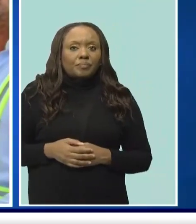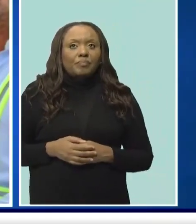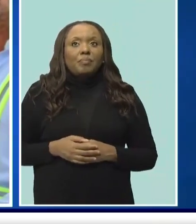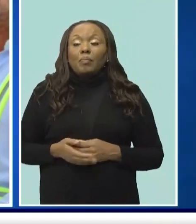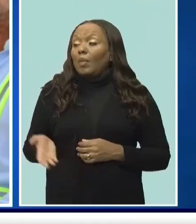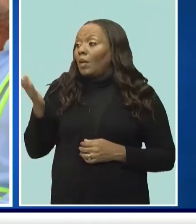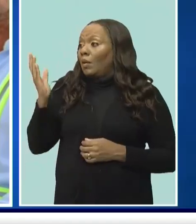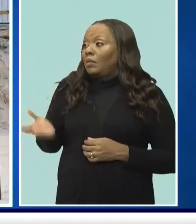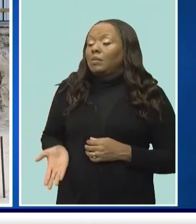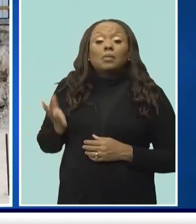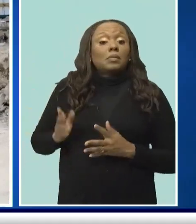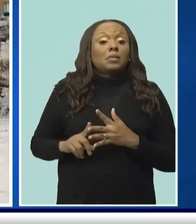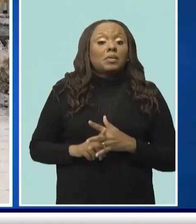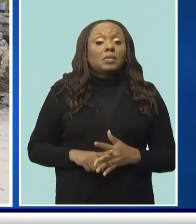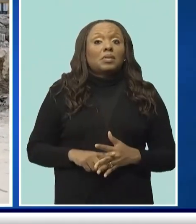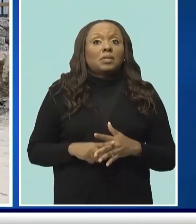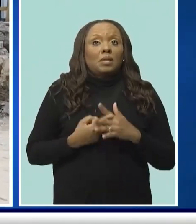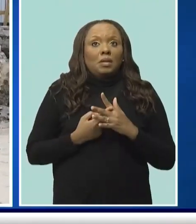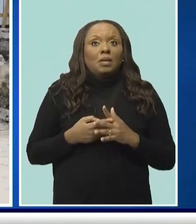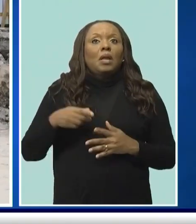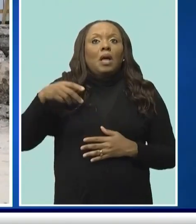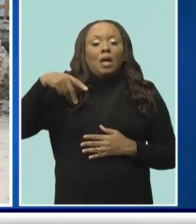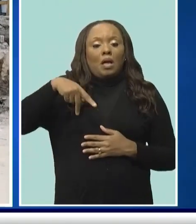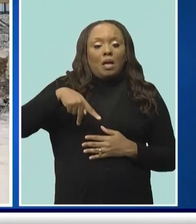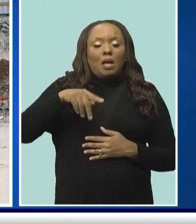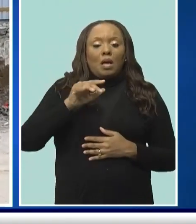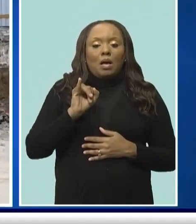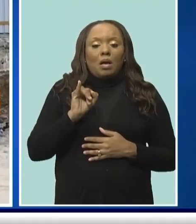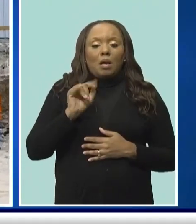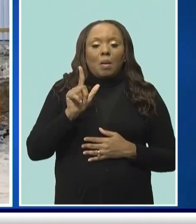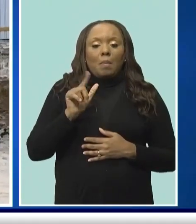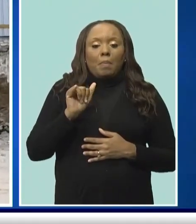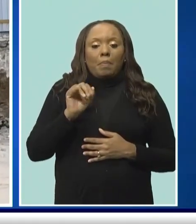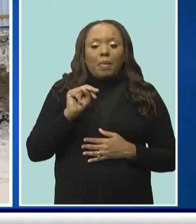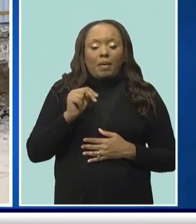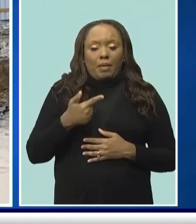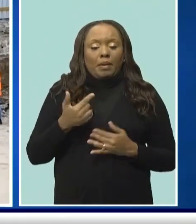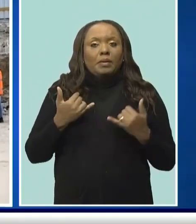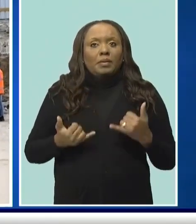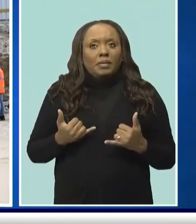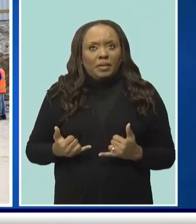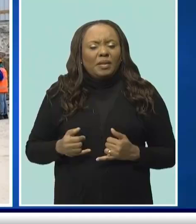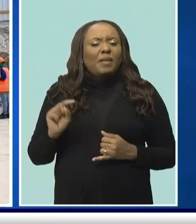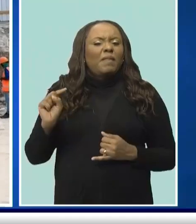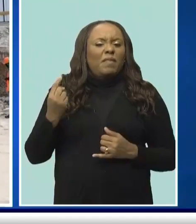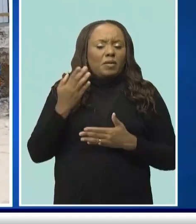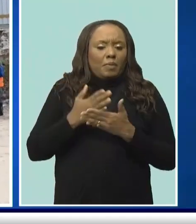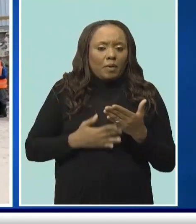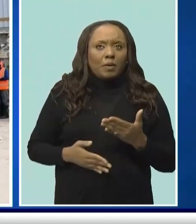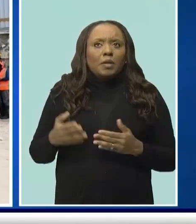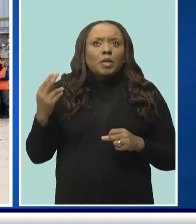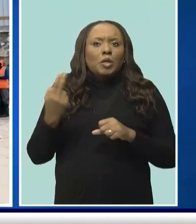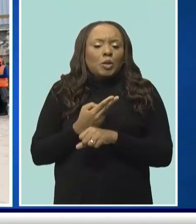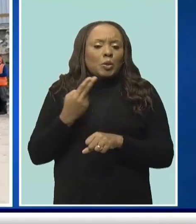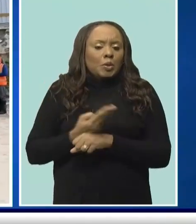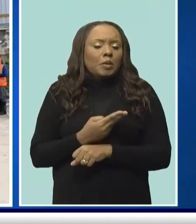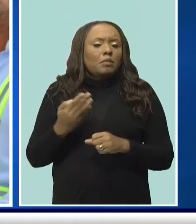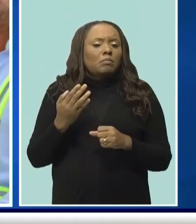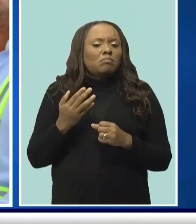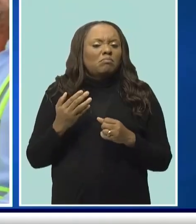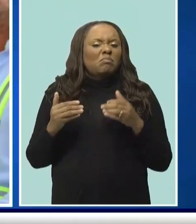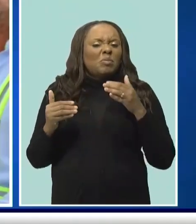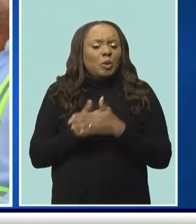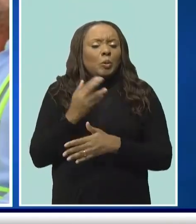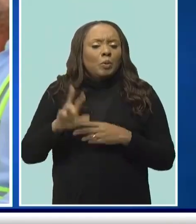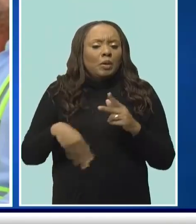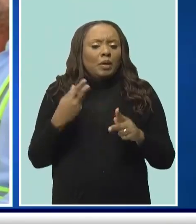is the first major part of the construction here in Hastings. And what they're using is a new kind of piling technique. So